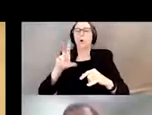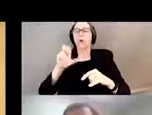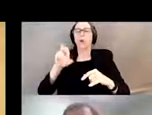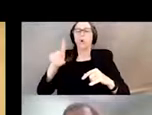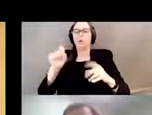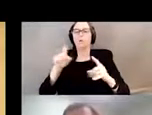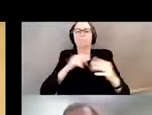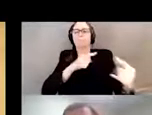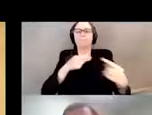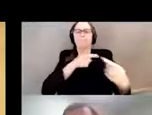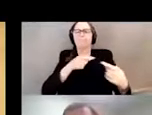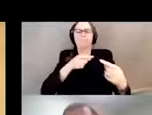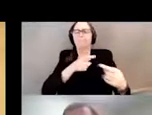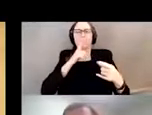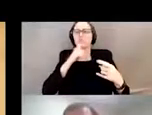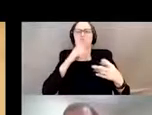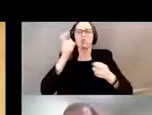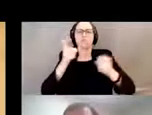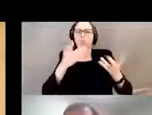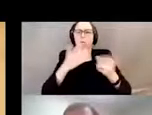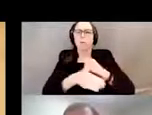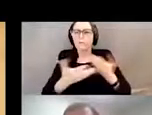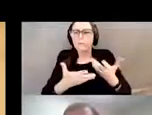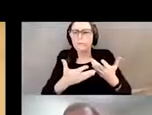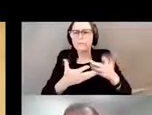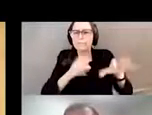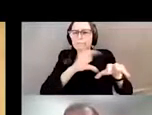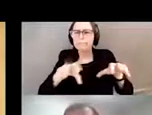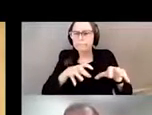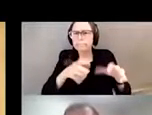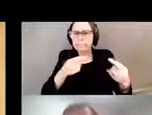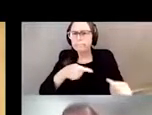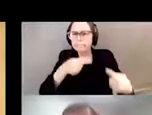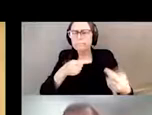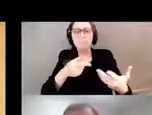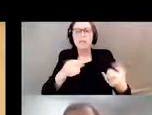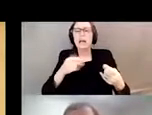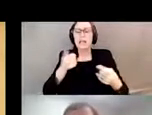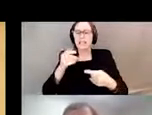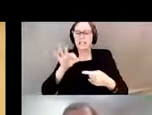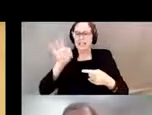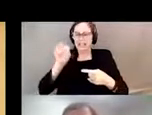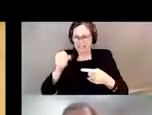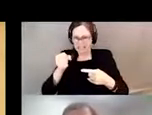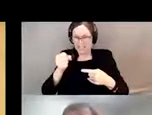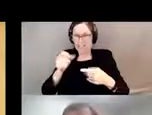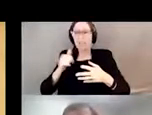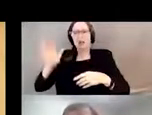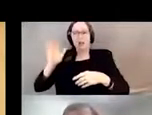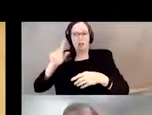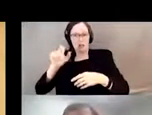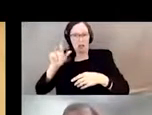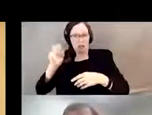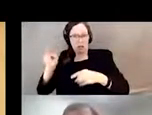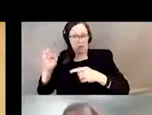over who ultimately controls the country. And by the mid-1990s, the Taliban, which have been concentrated in the southern part of